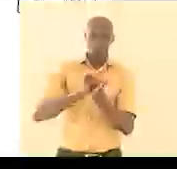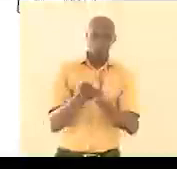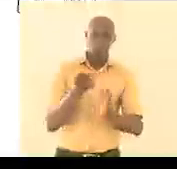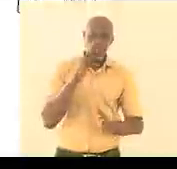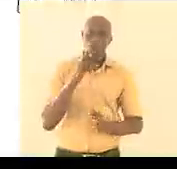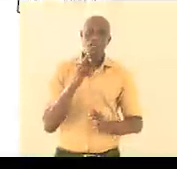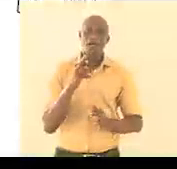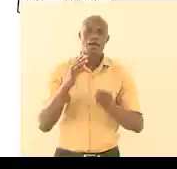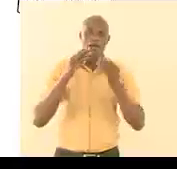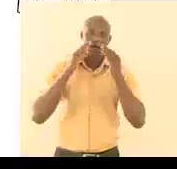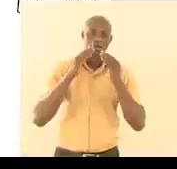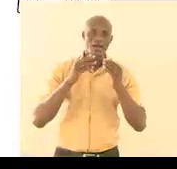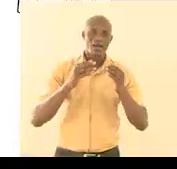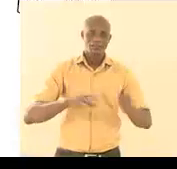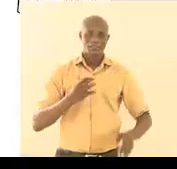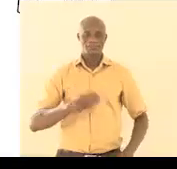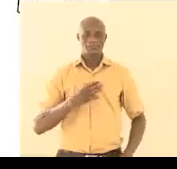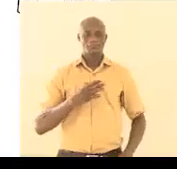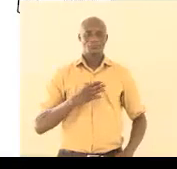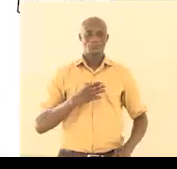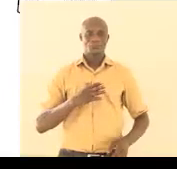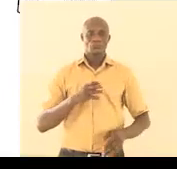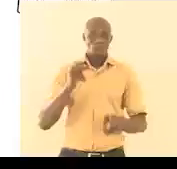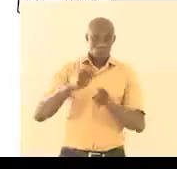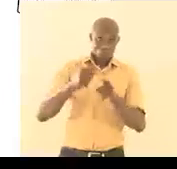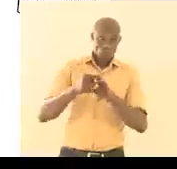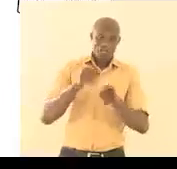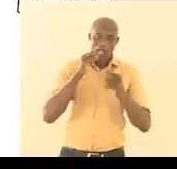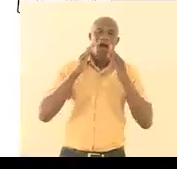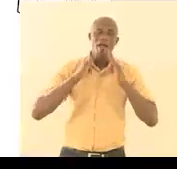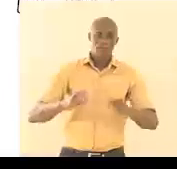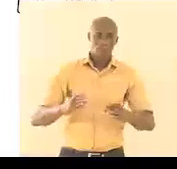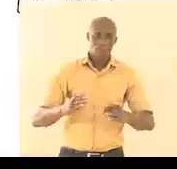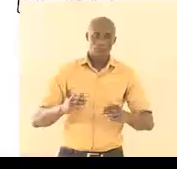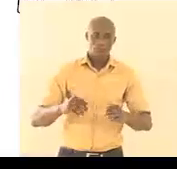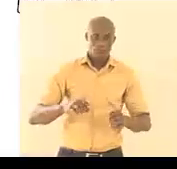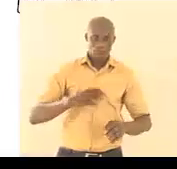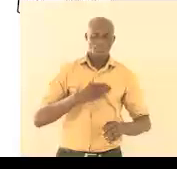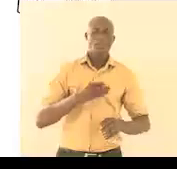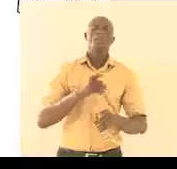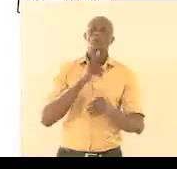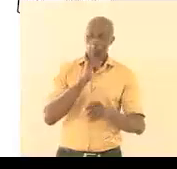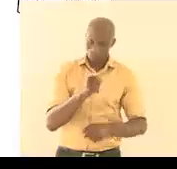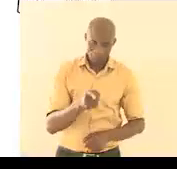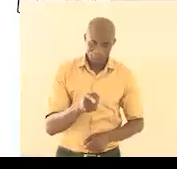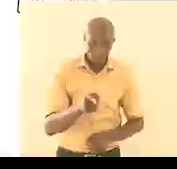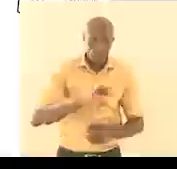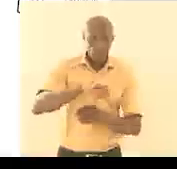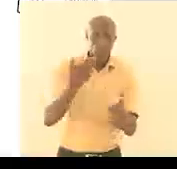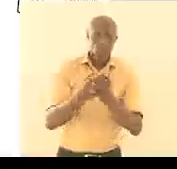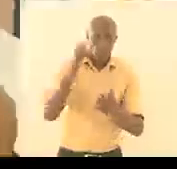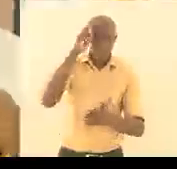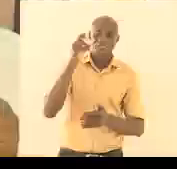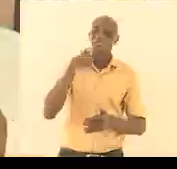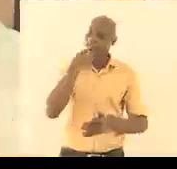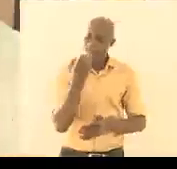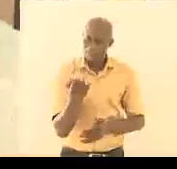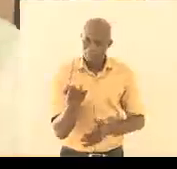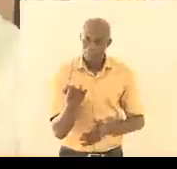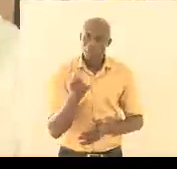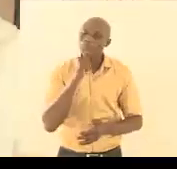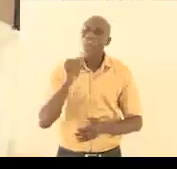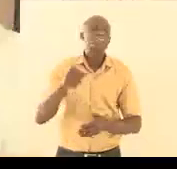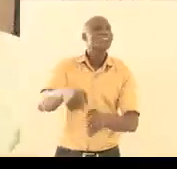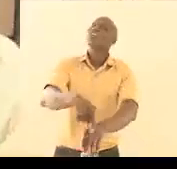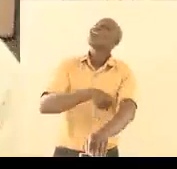Those words are gentle. Those words are calm. Those words are reassuring. All he said, he didn't